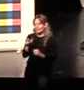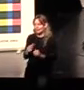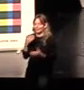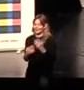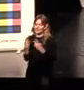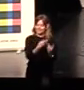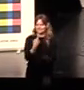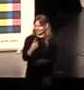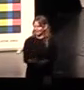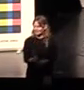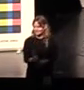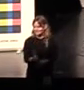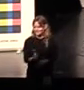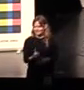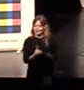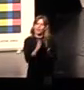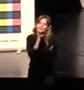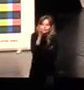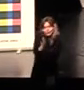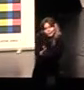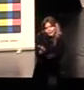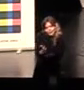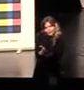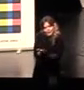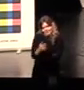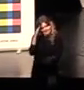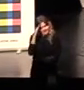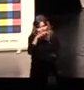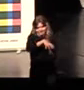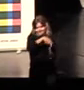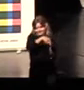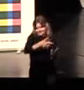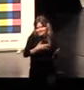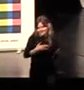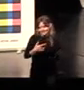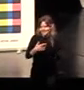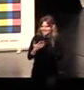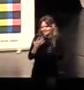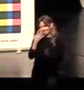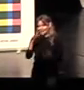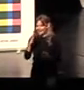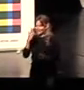je of course i sold to your lucky te leven in de age of factories